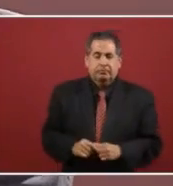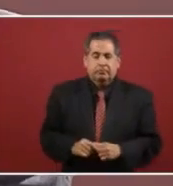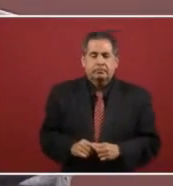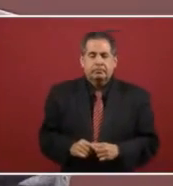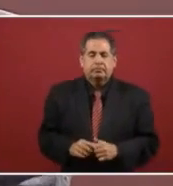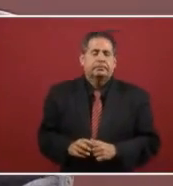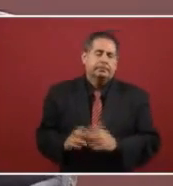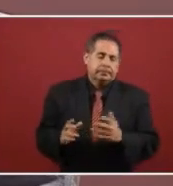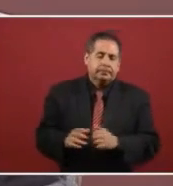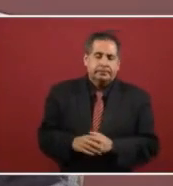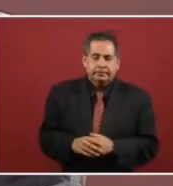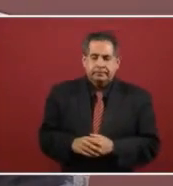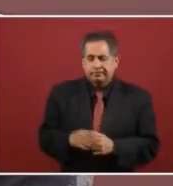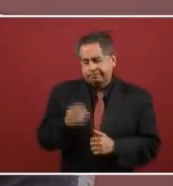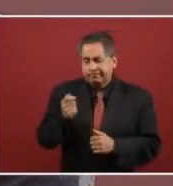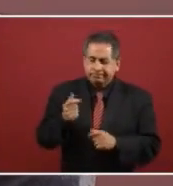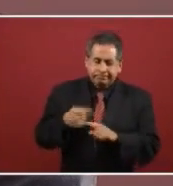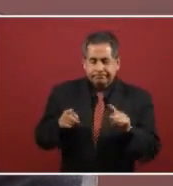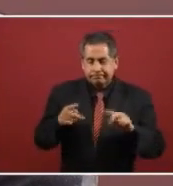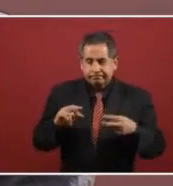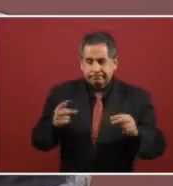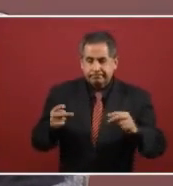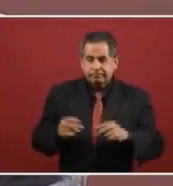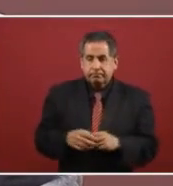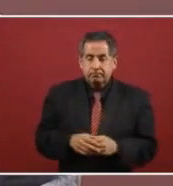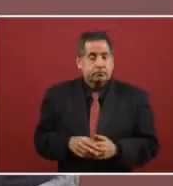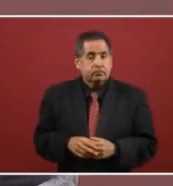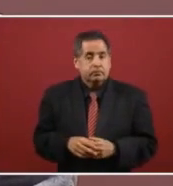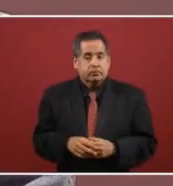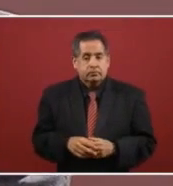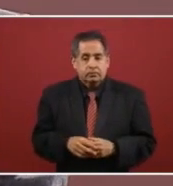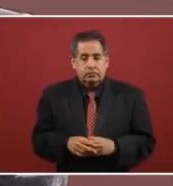y la Esperanza, but it was different.